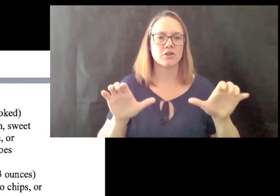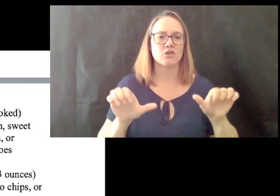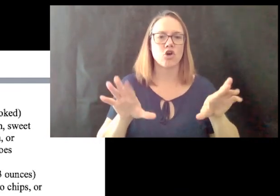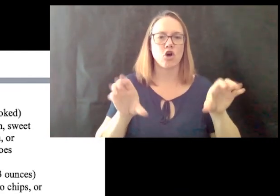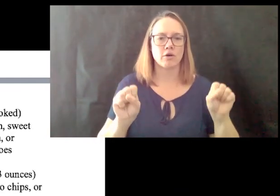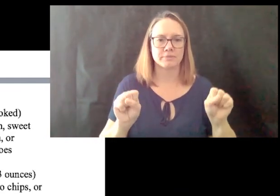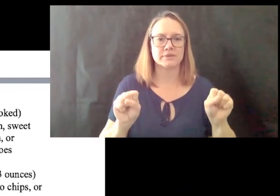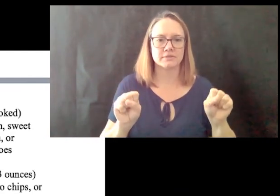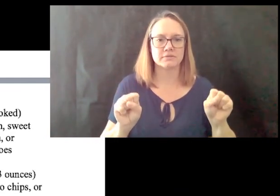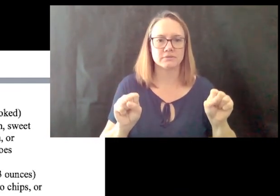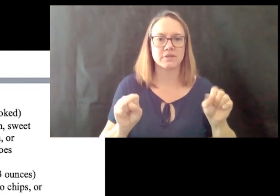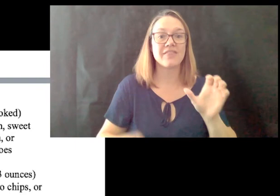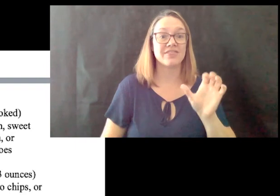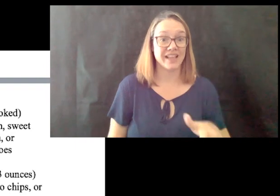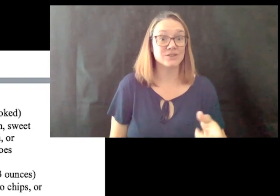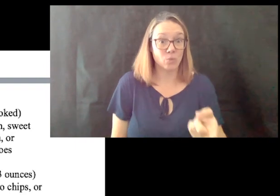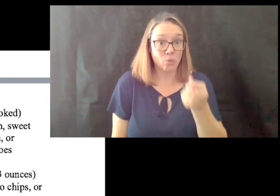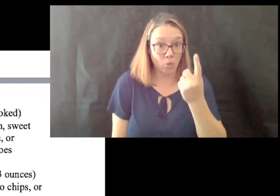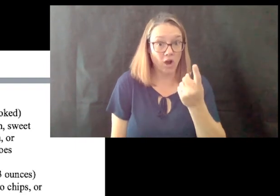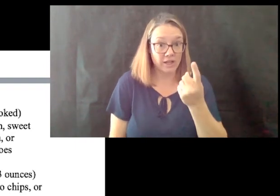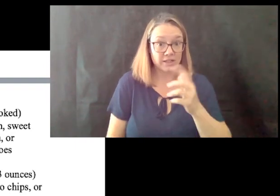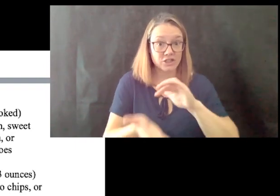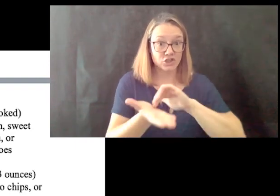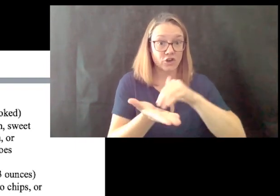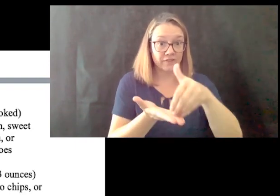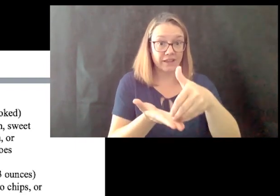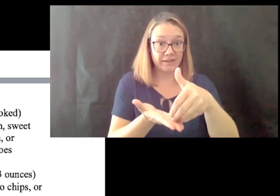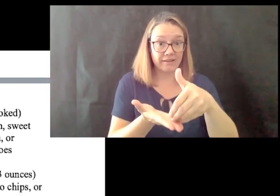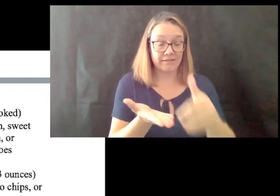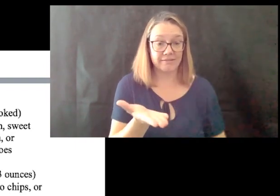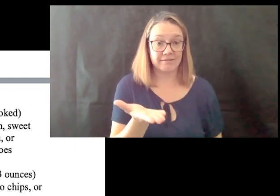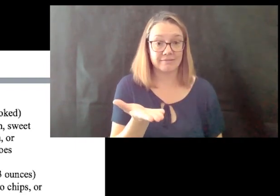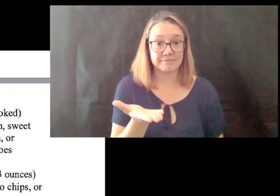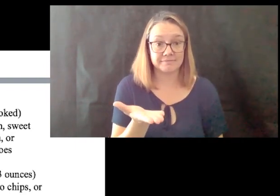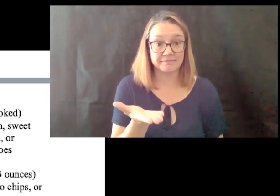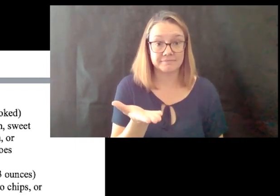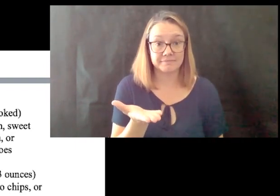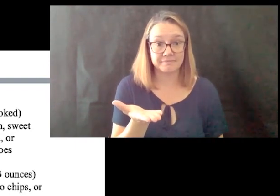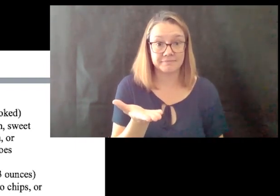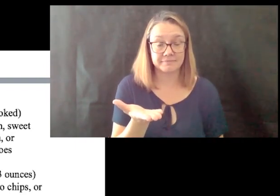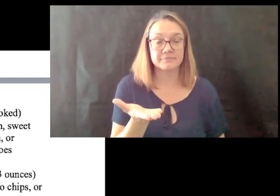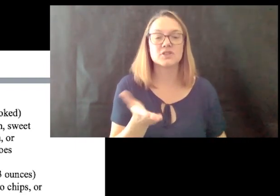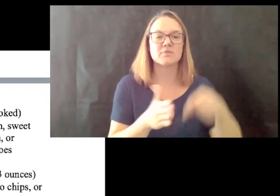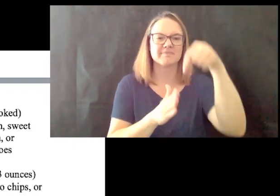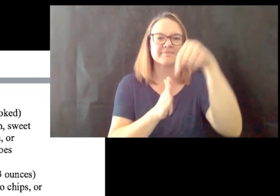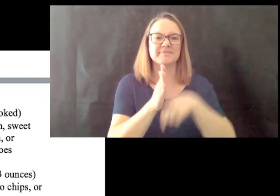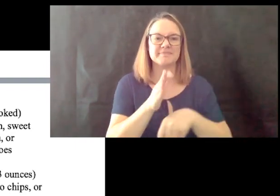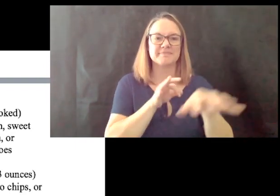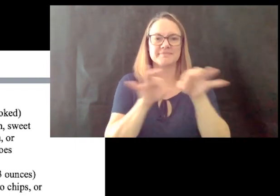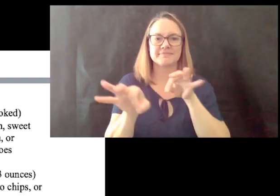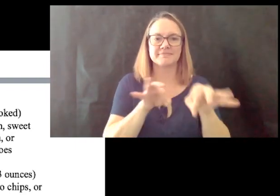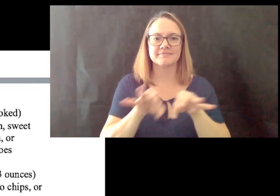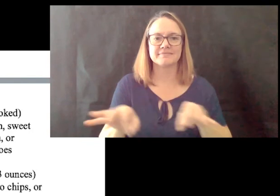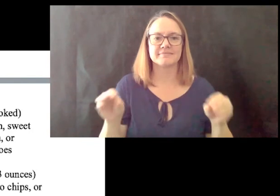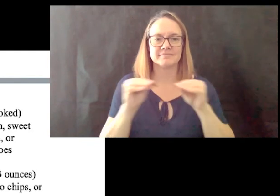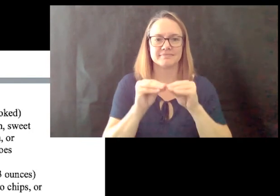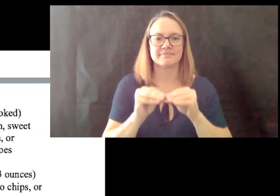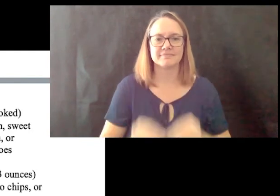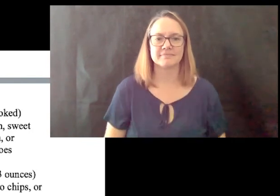carbohydrate. And so we're going to call that one serving of carbohydrate. And so let's take this a little bit further.